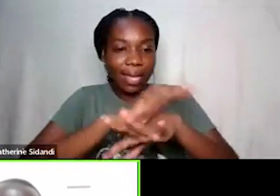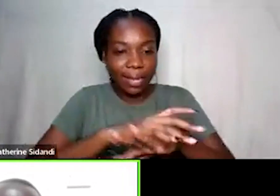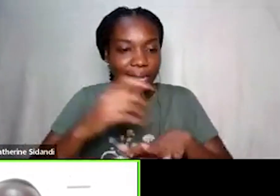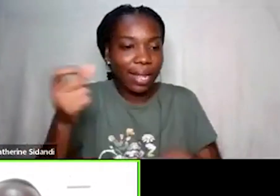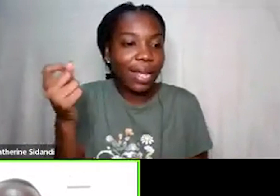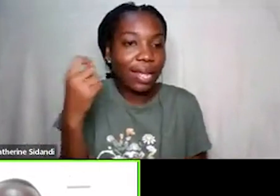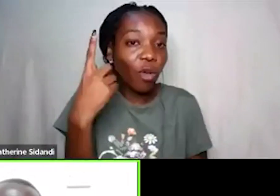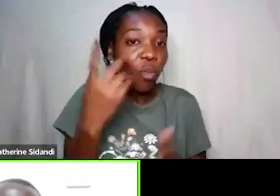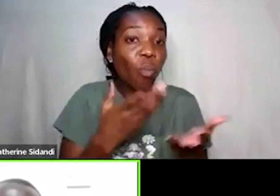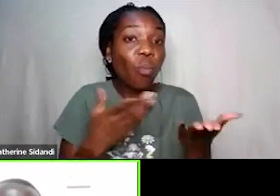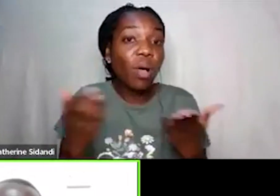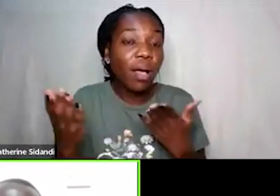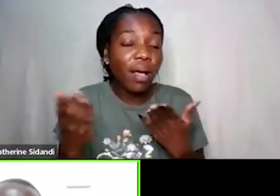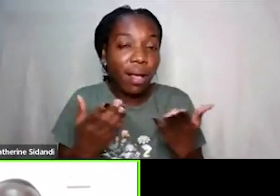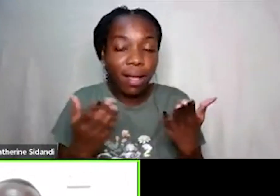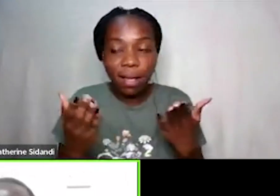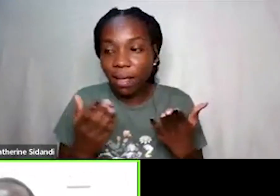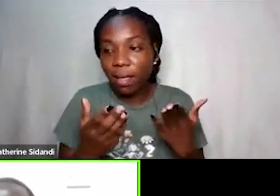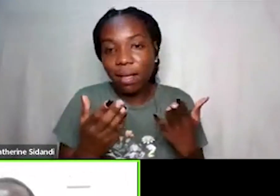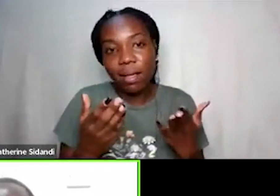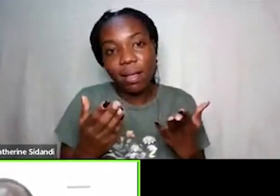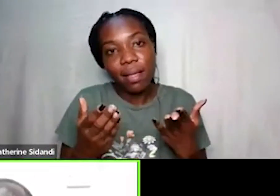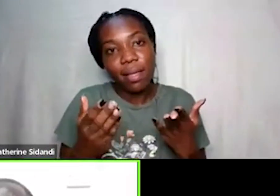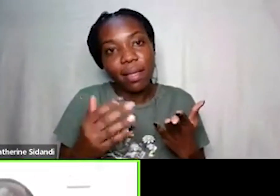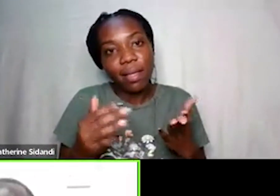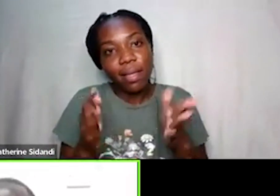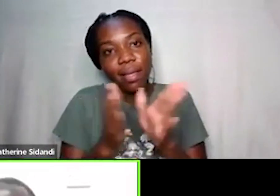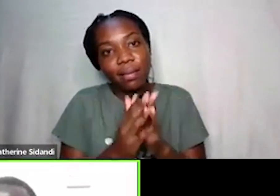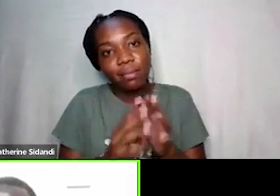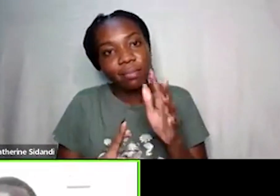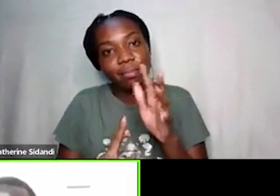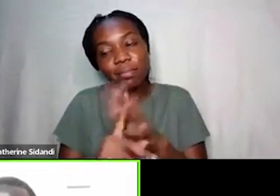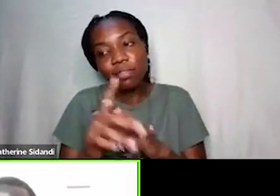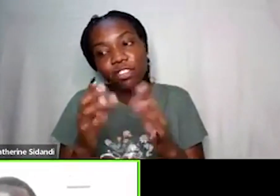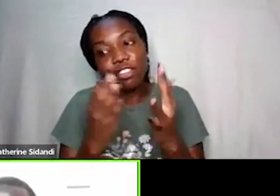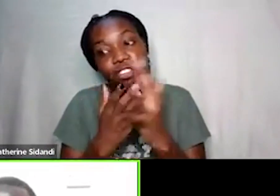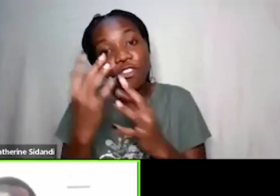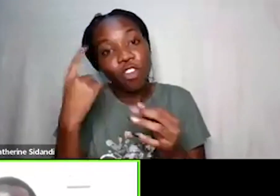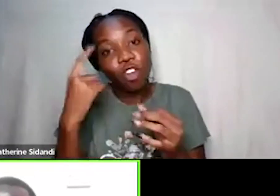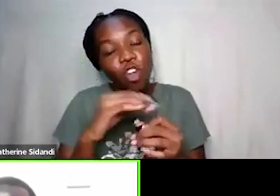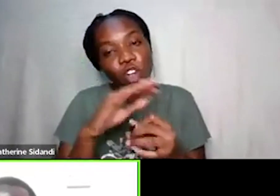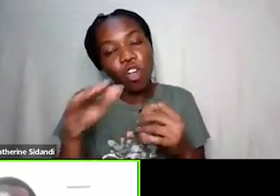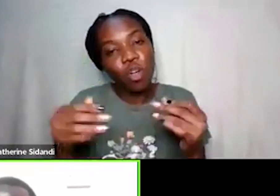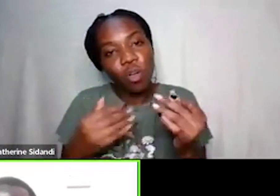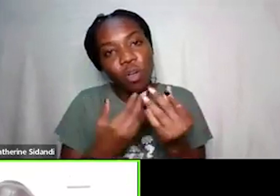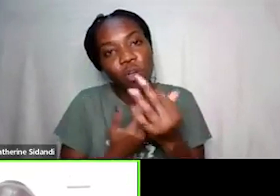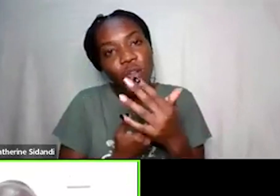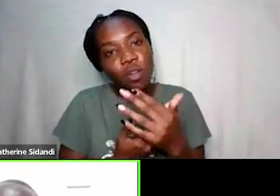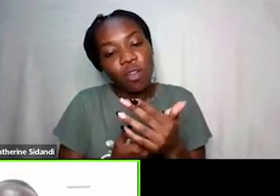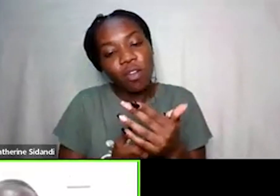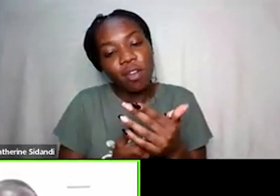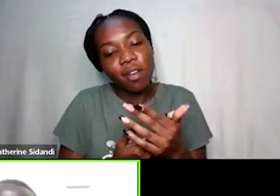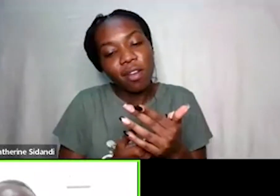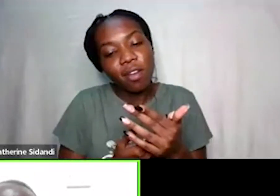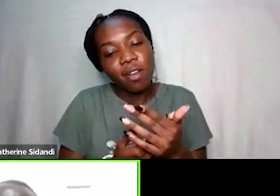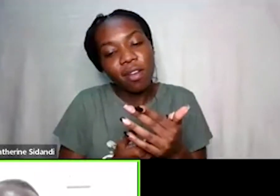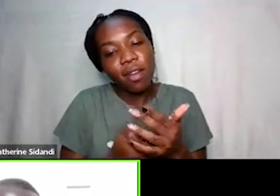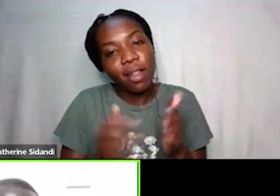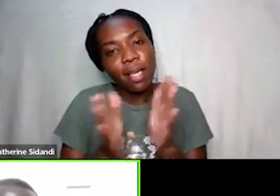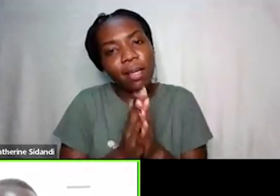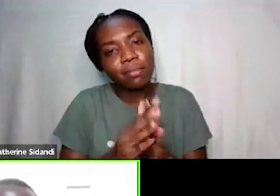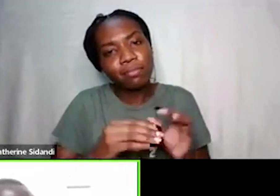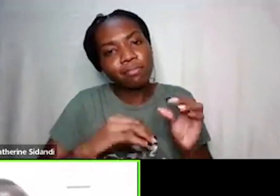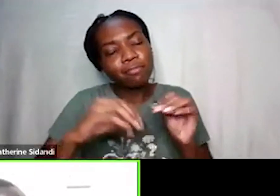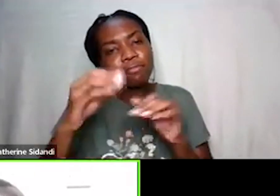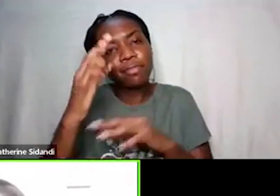where and to come through for all of us that we can be and move forward